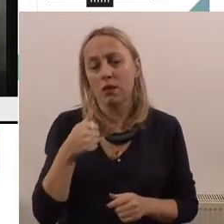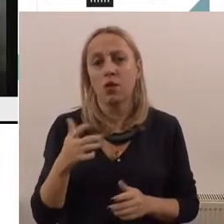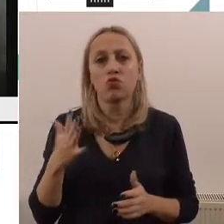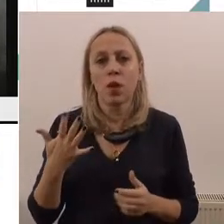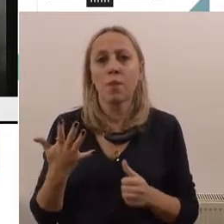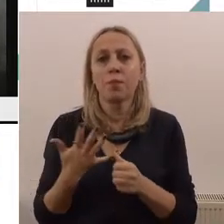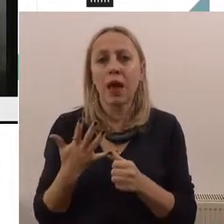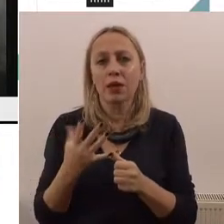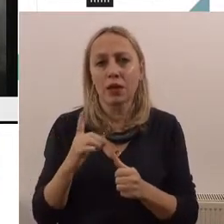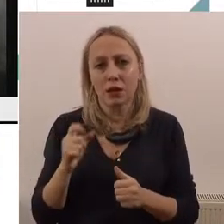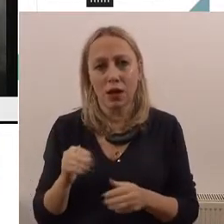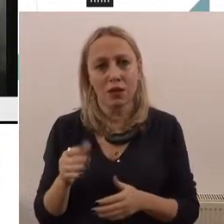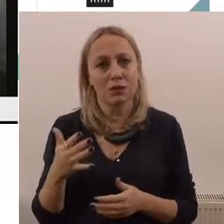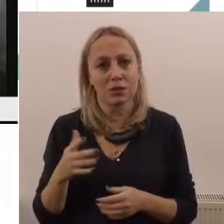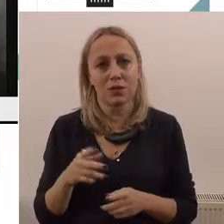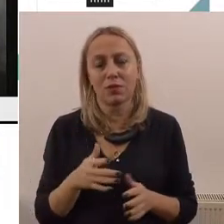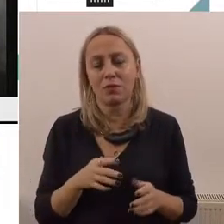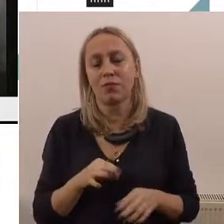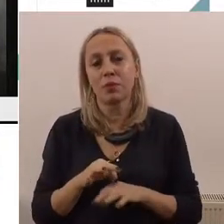running since